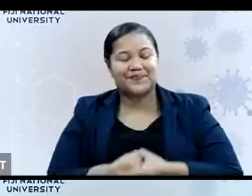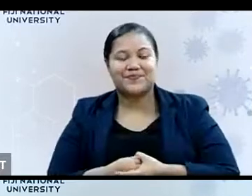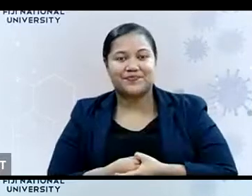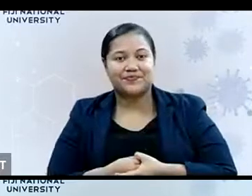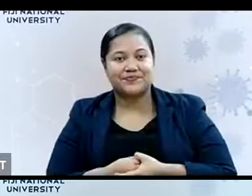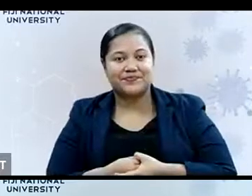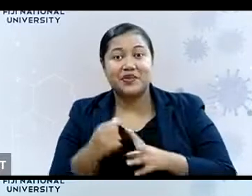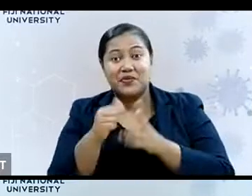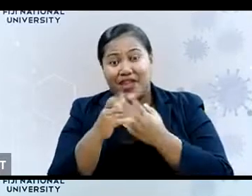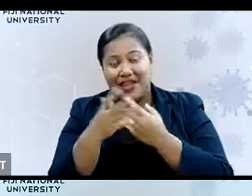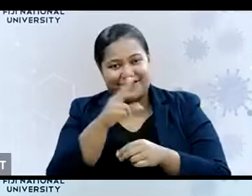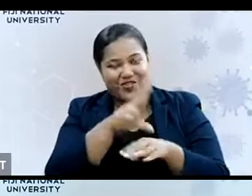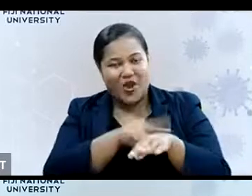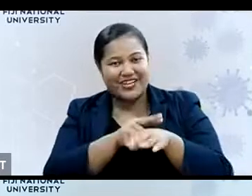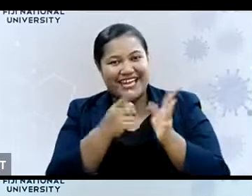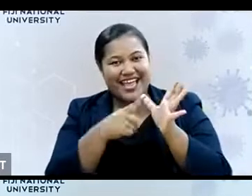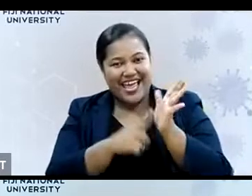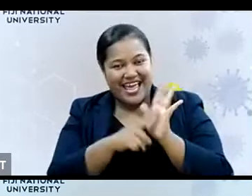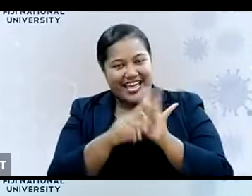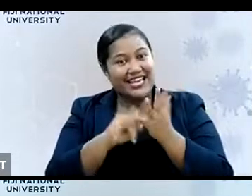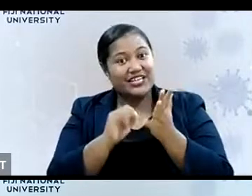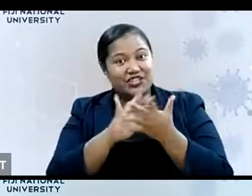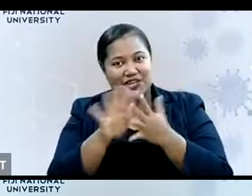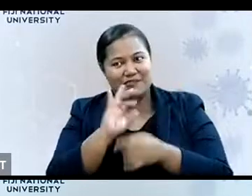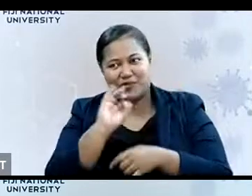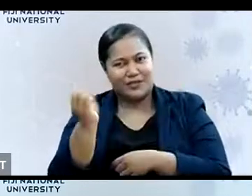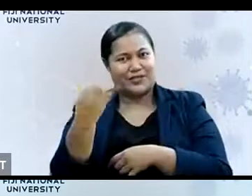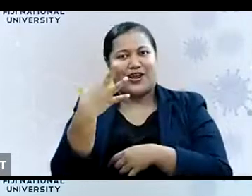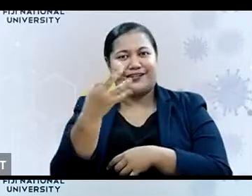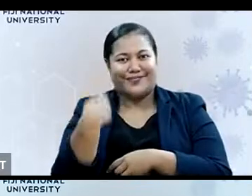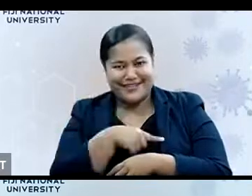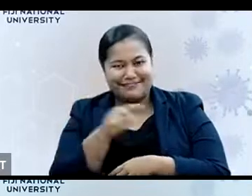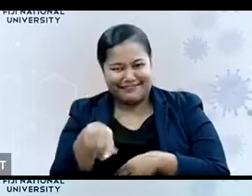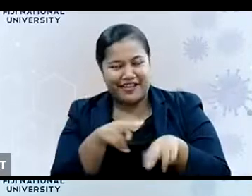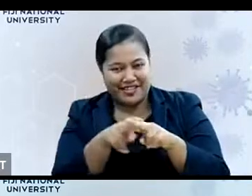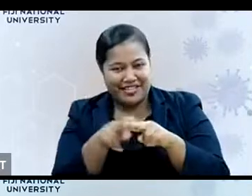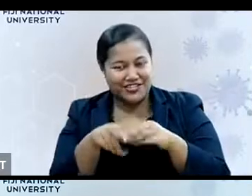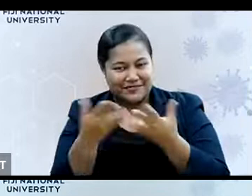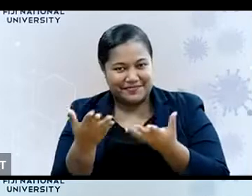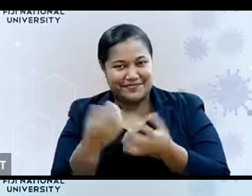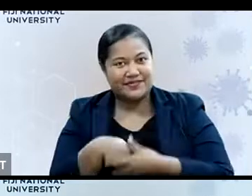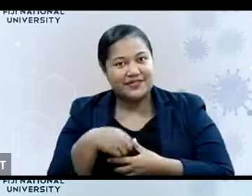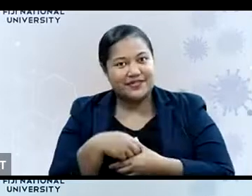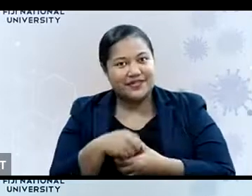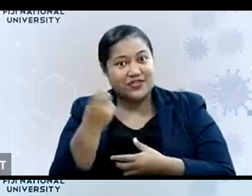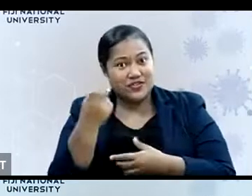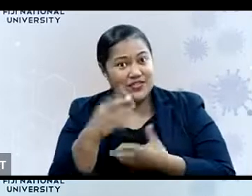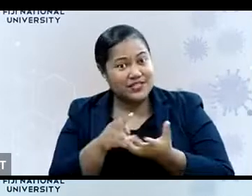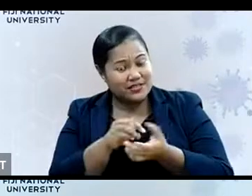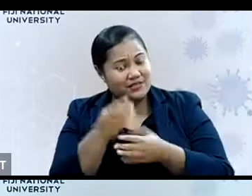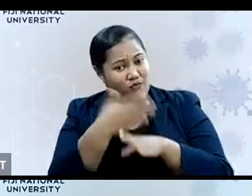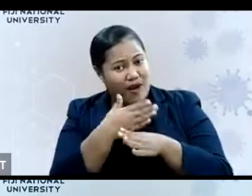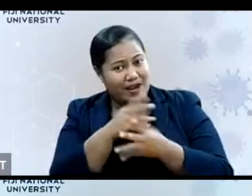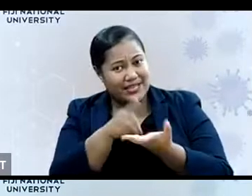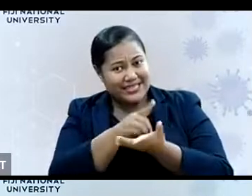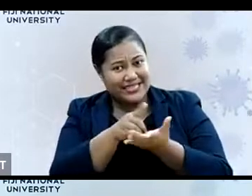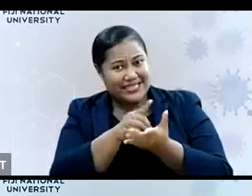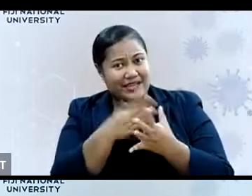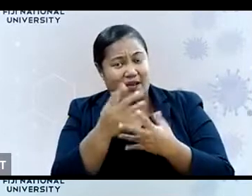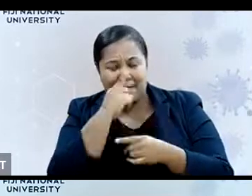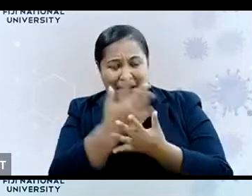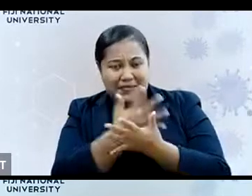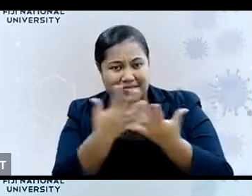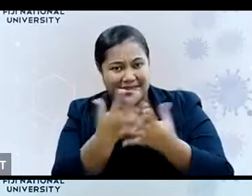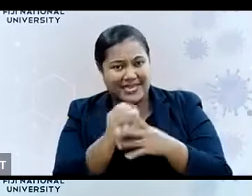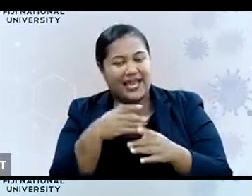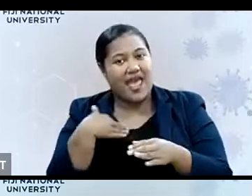have Dr. Alicia Saukan, who is no stranger to us in Fiji. She's an infectious disease epidemiologist and a public health physician.